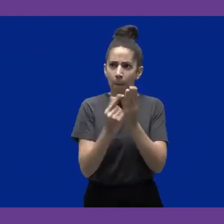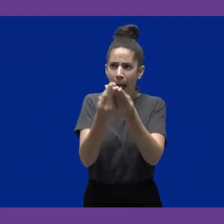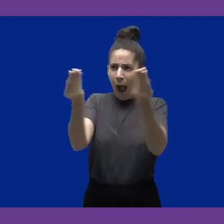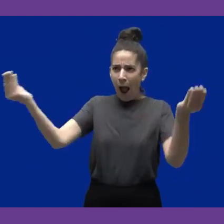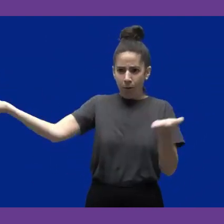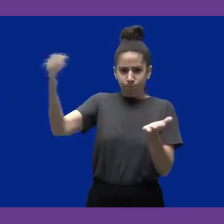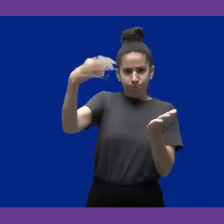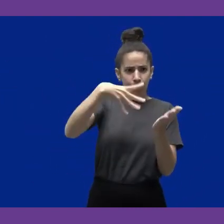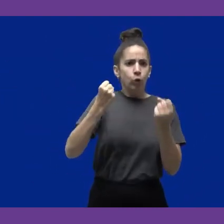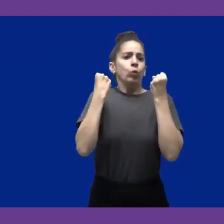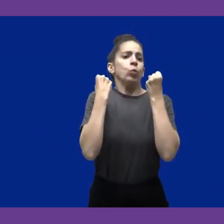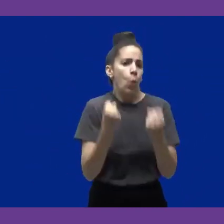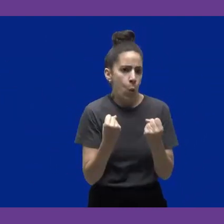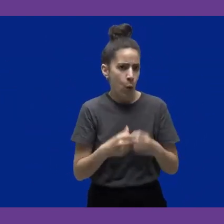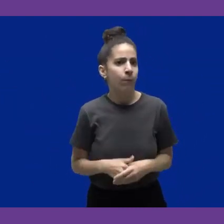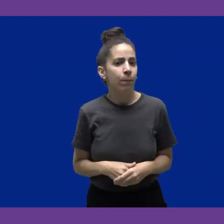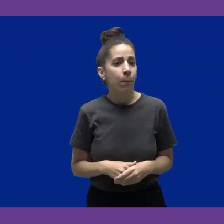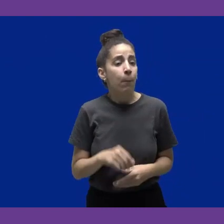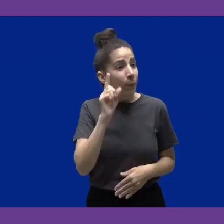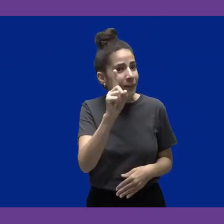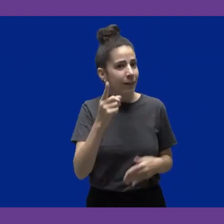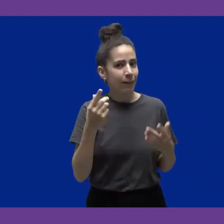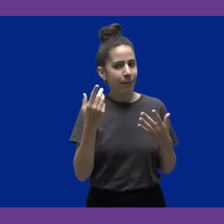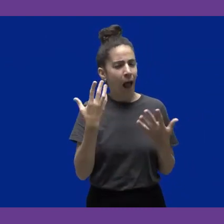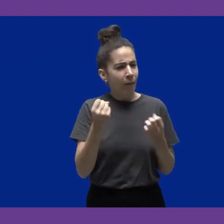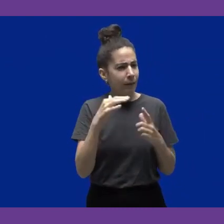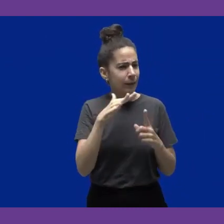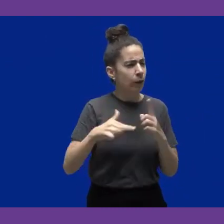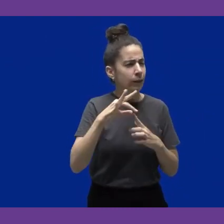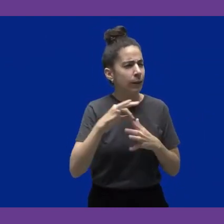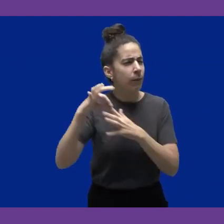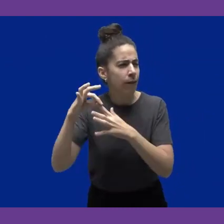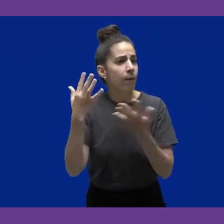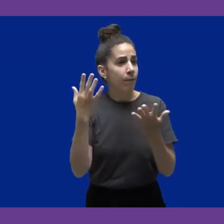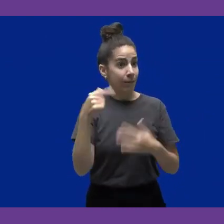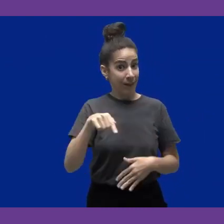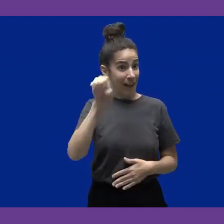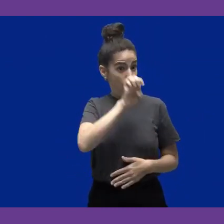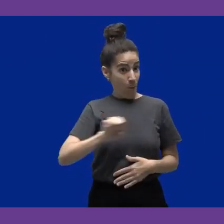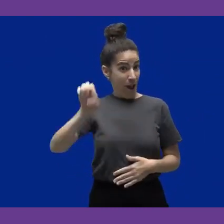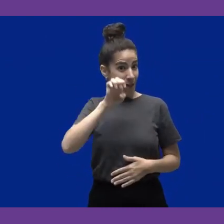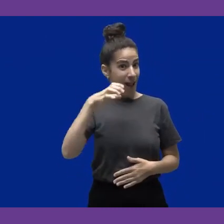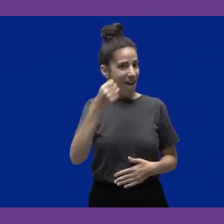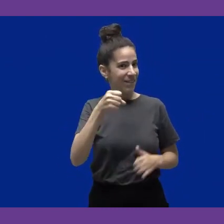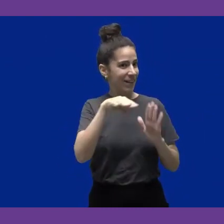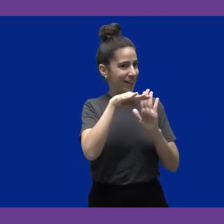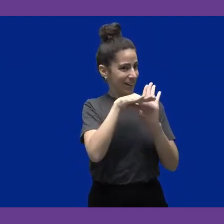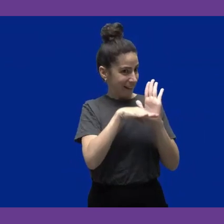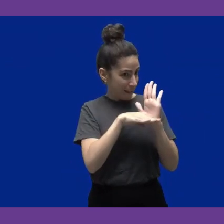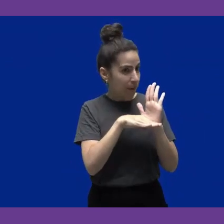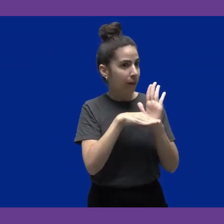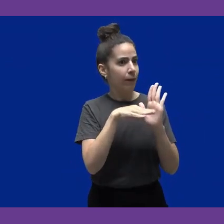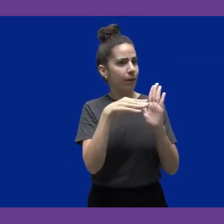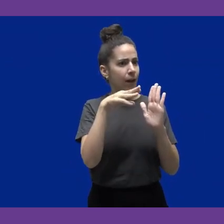In this case, the link between standards and legislation is a tool called harmonized standards.